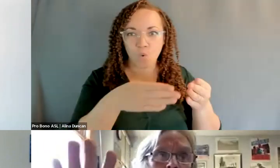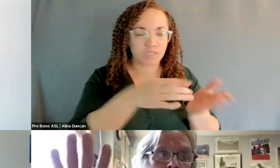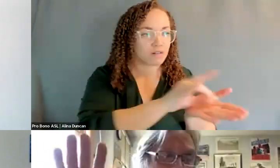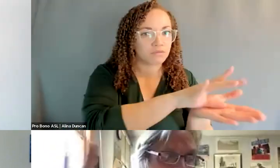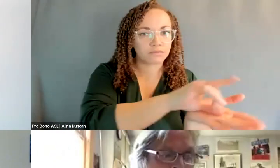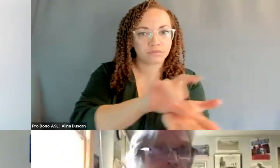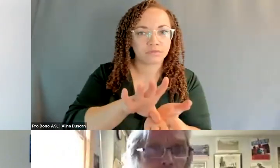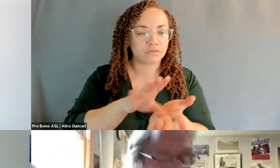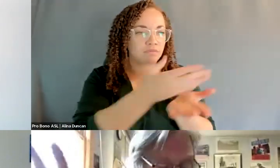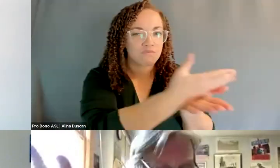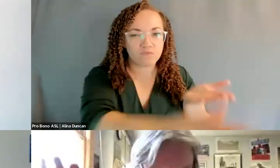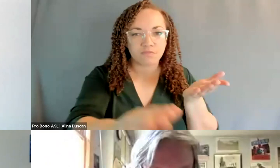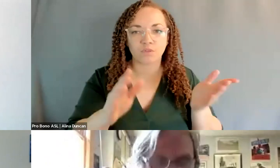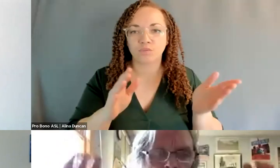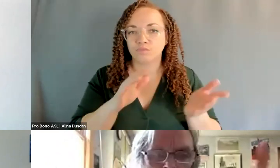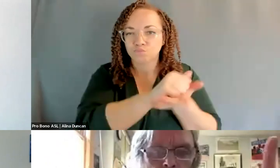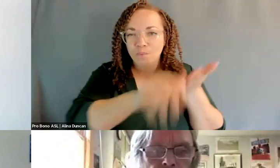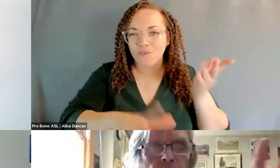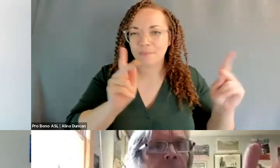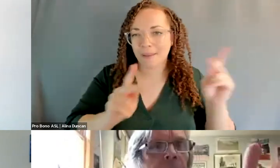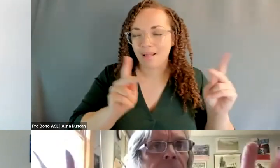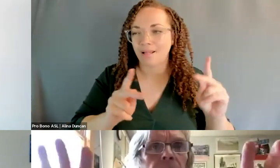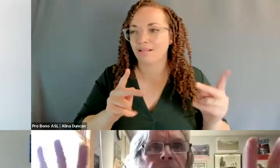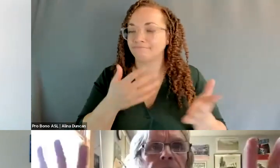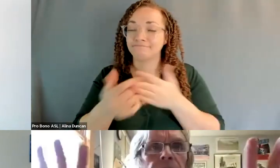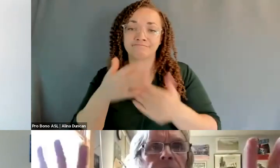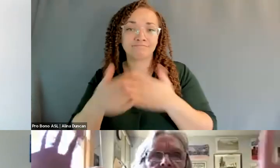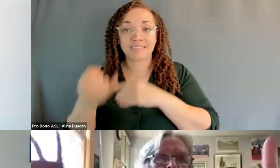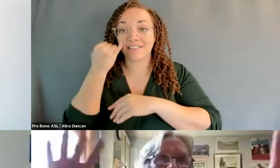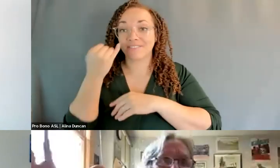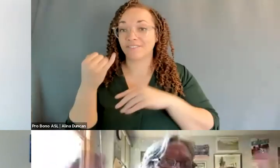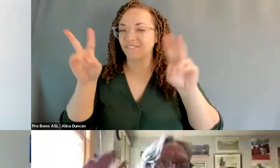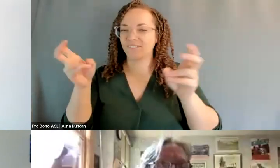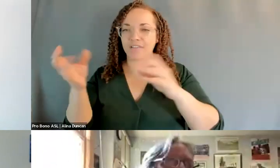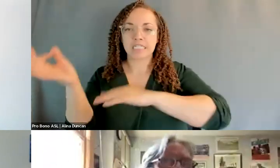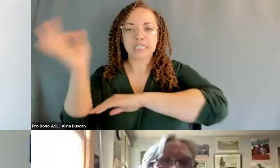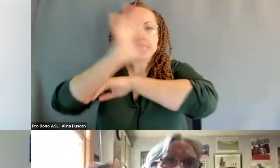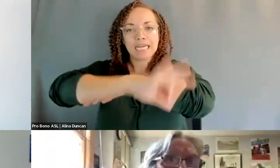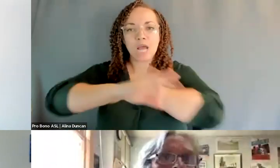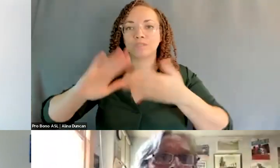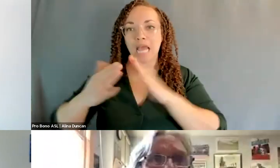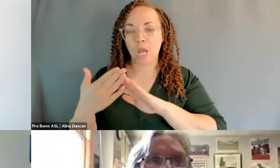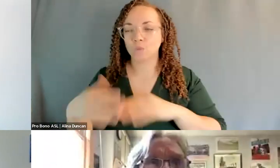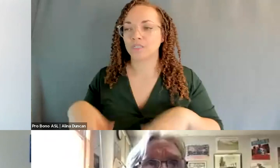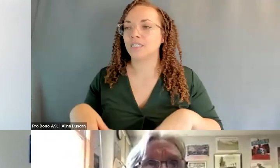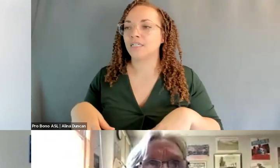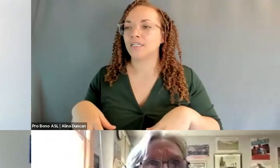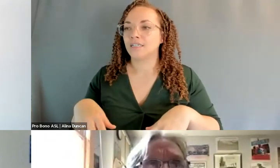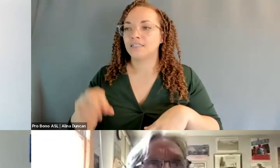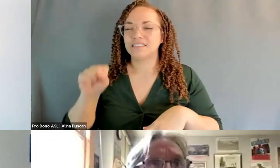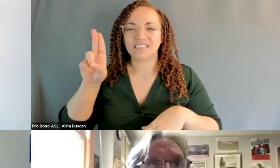like with the sundown towns, there's a famous sign that we use from